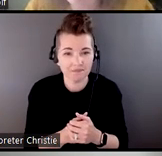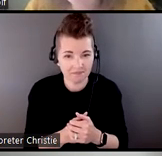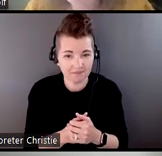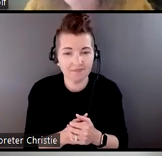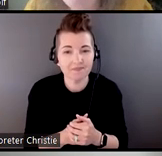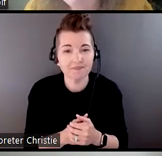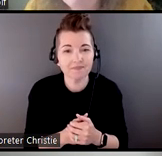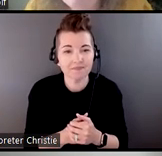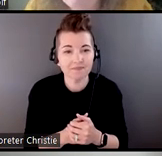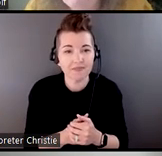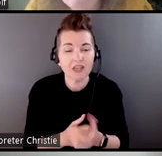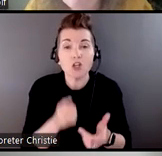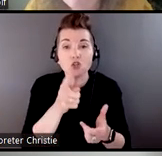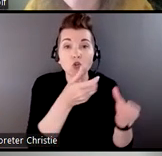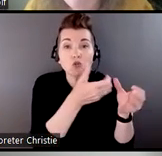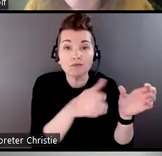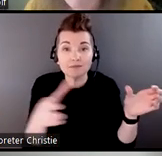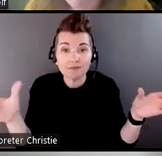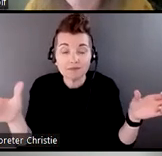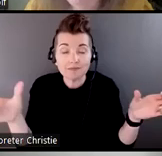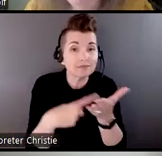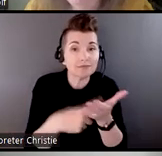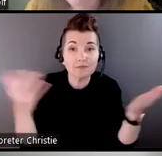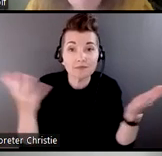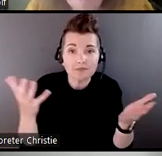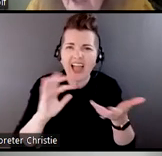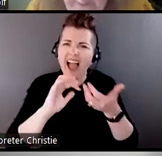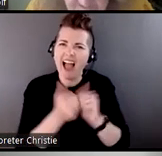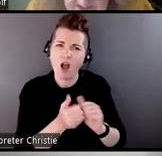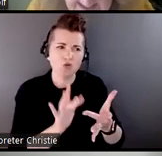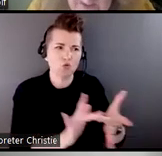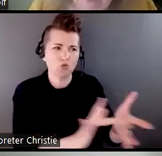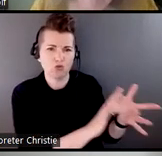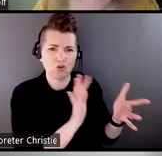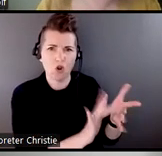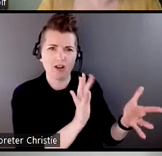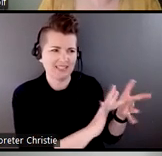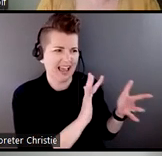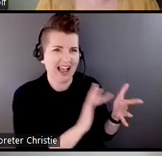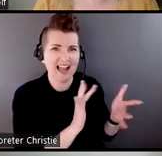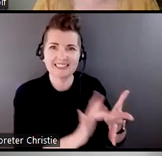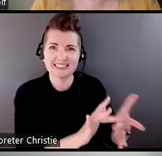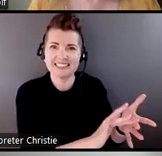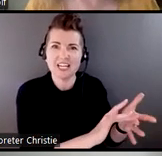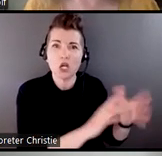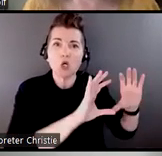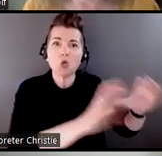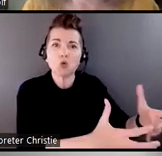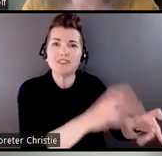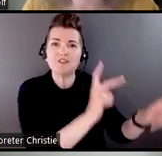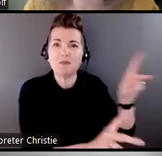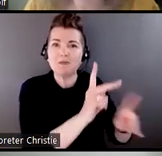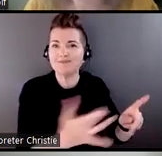reach underrepresented groups. And we only have 5 minutes, so you're not going to be able to look at all of these groups. That would